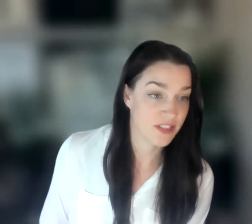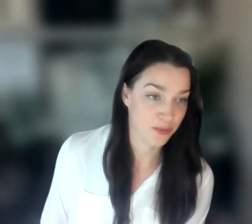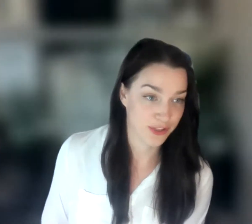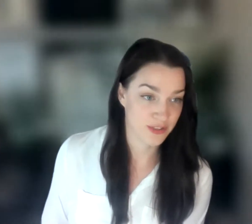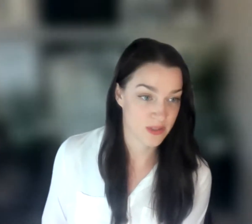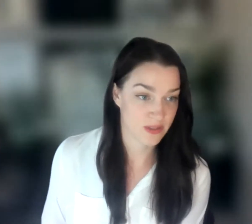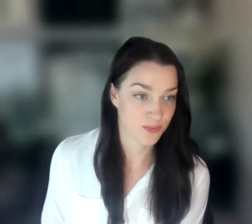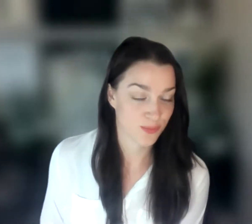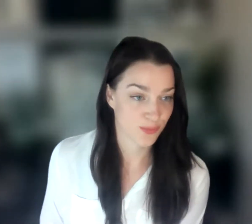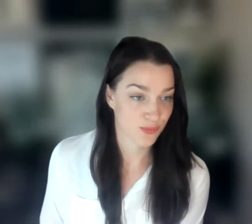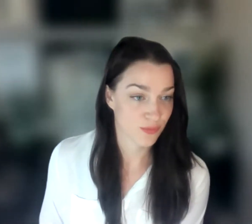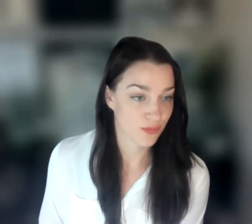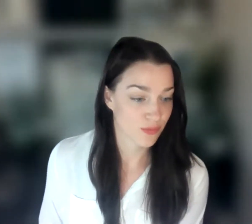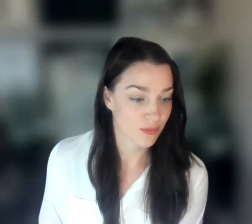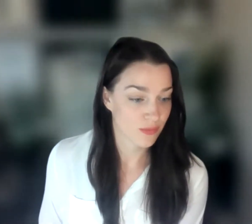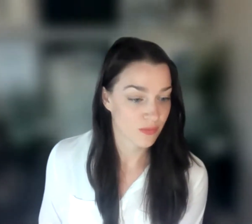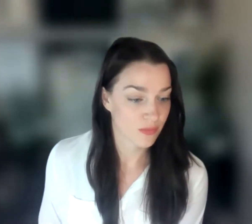deaf interpreters?